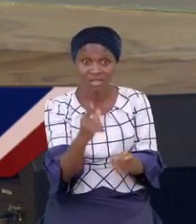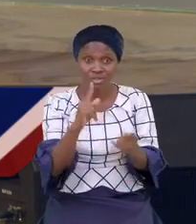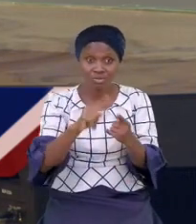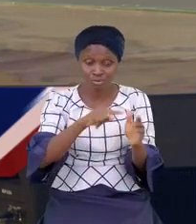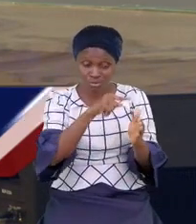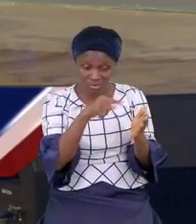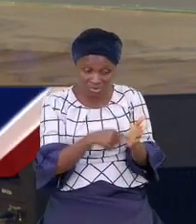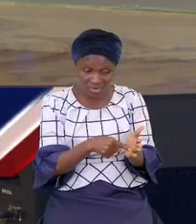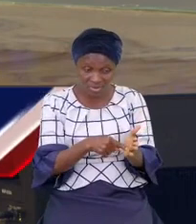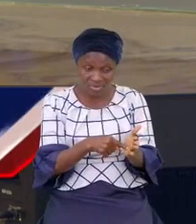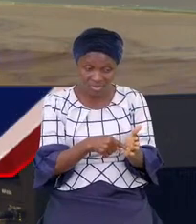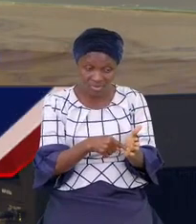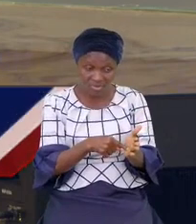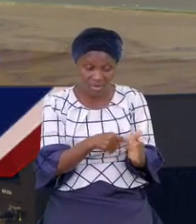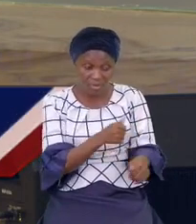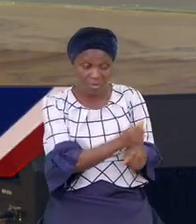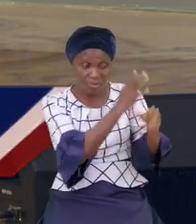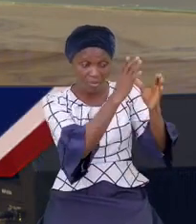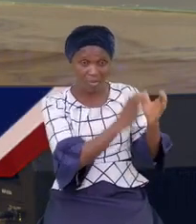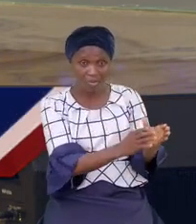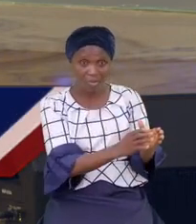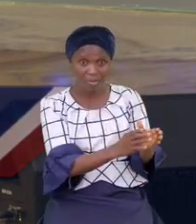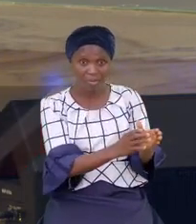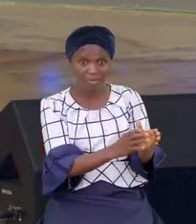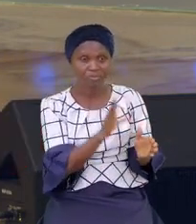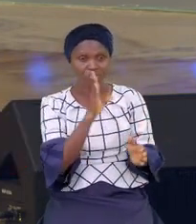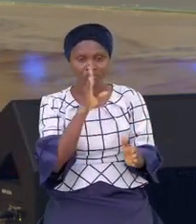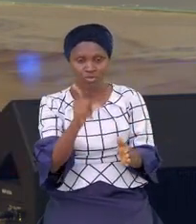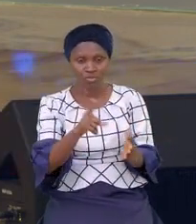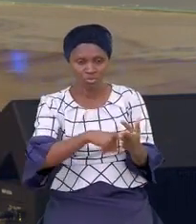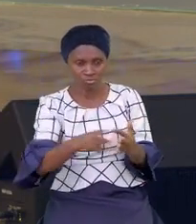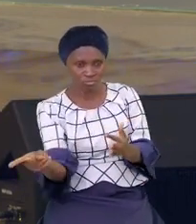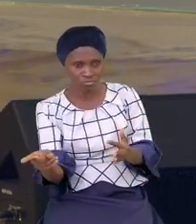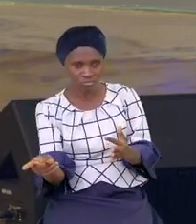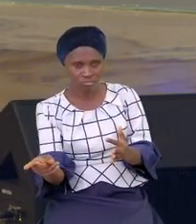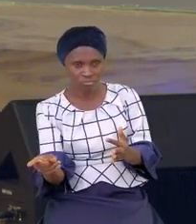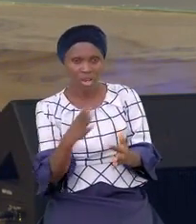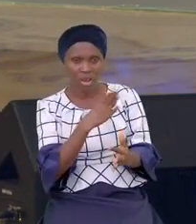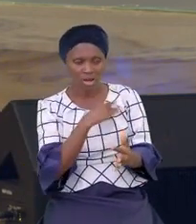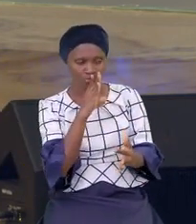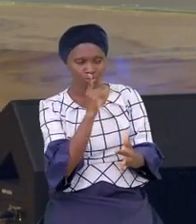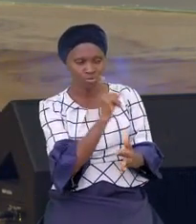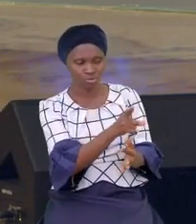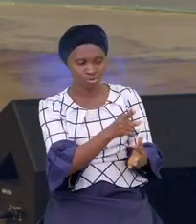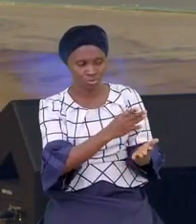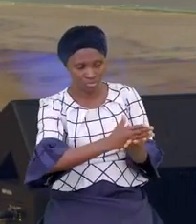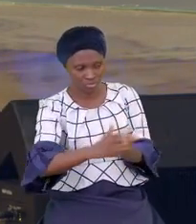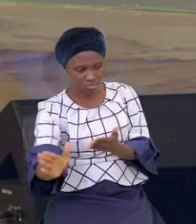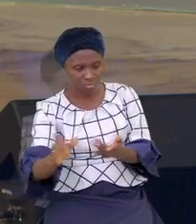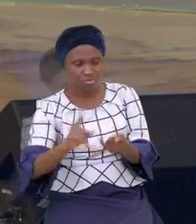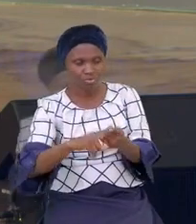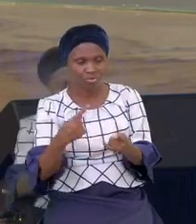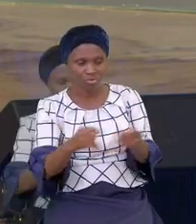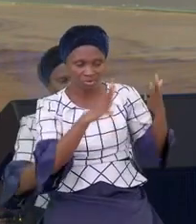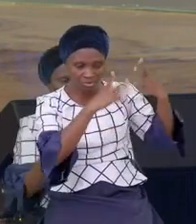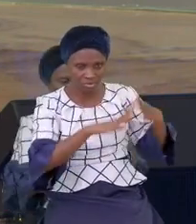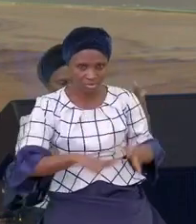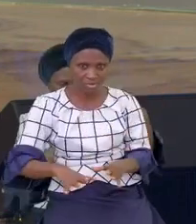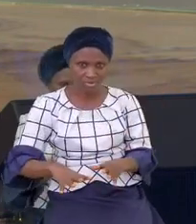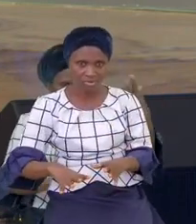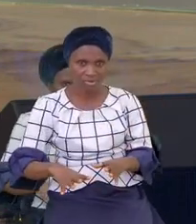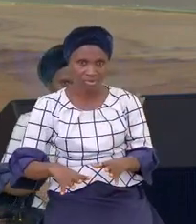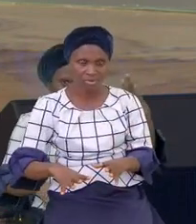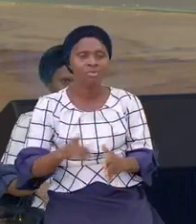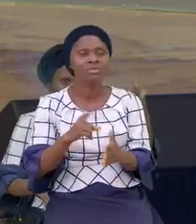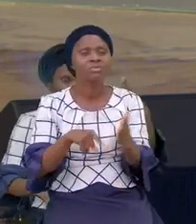say unto this mountain, be thou removed, and be thou cast into the sea,